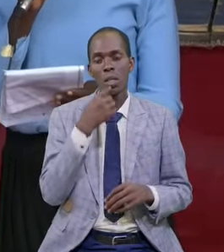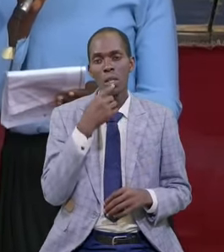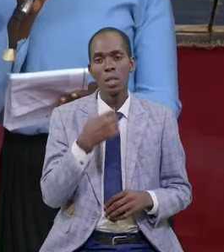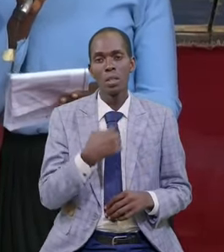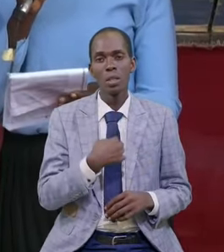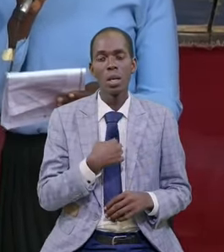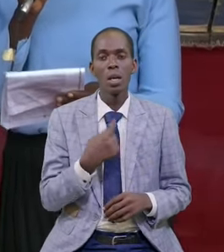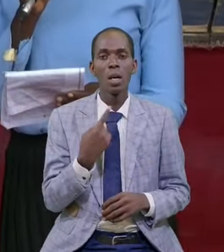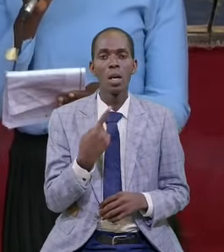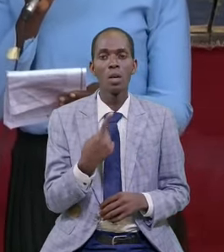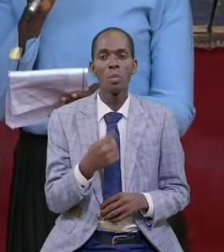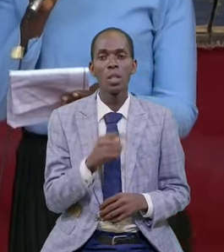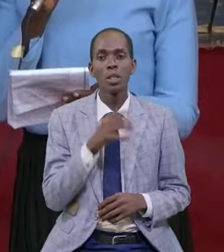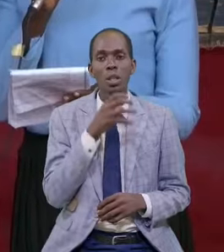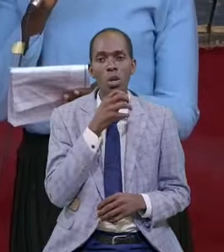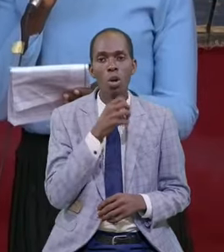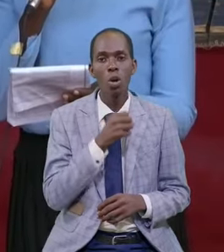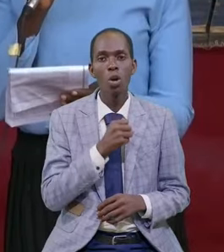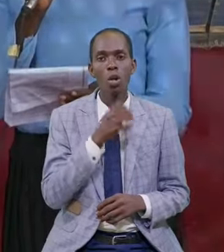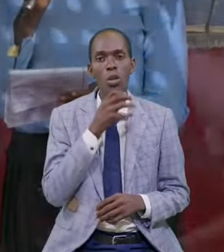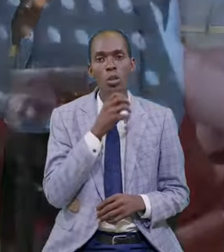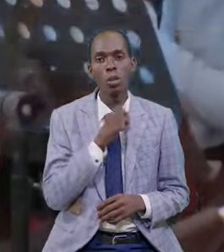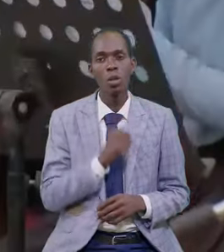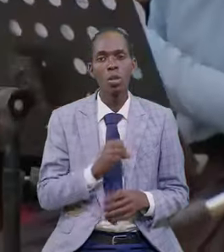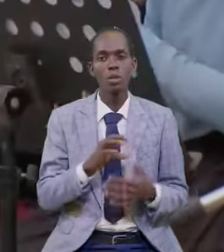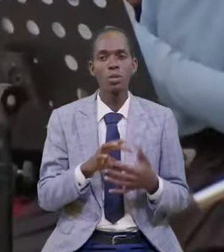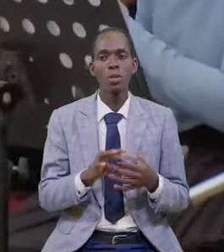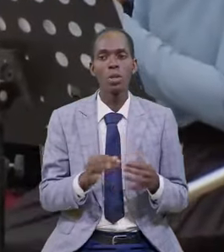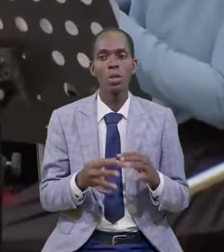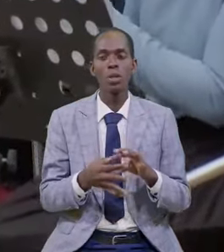story be the